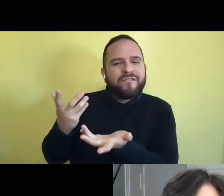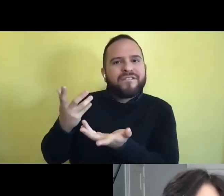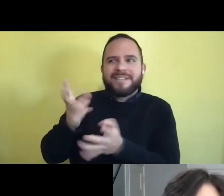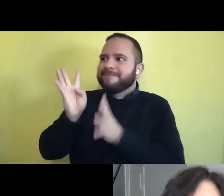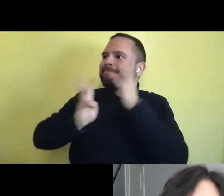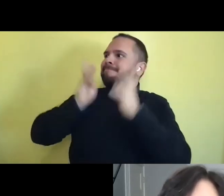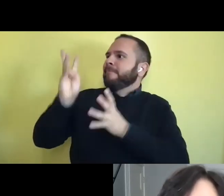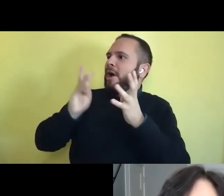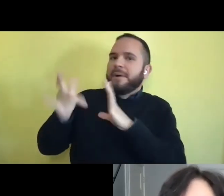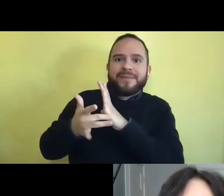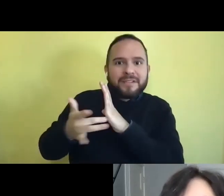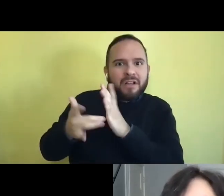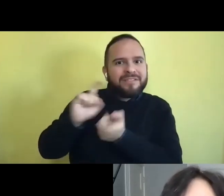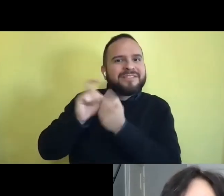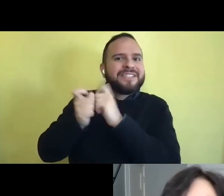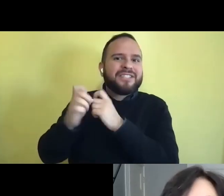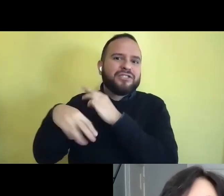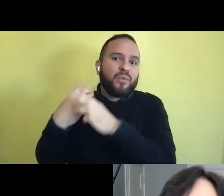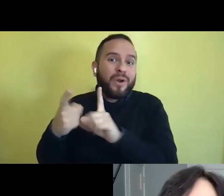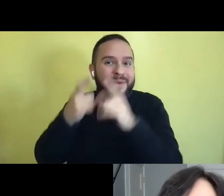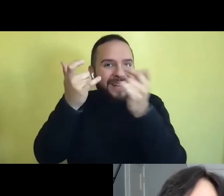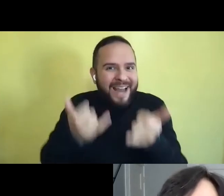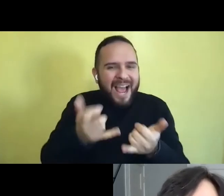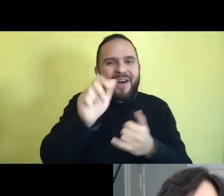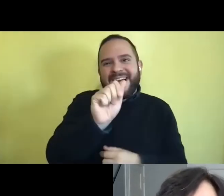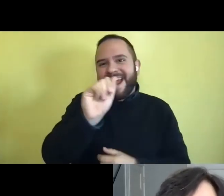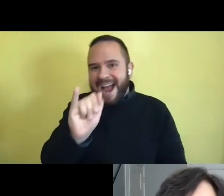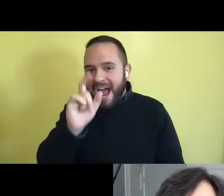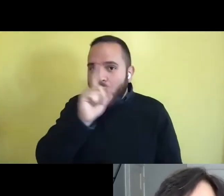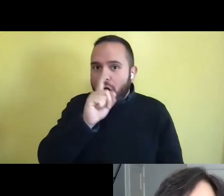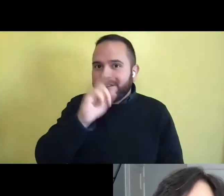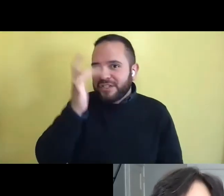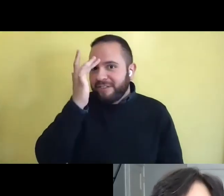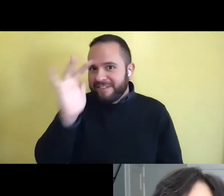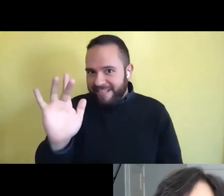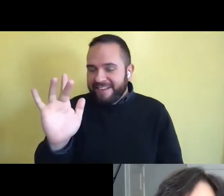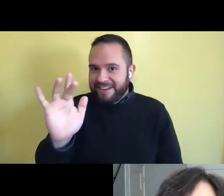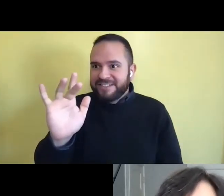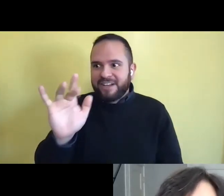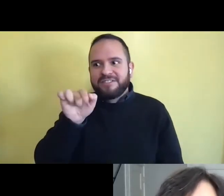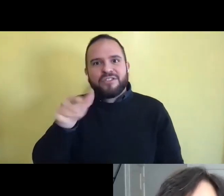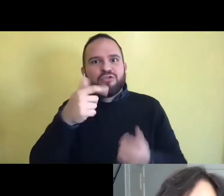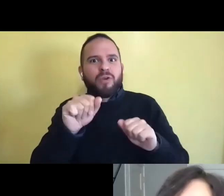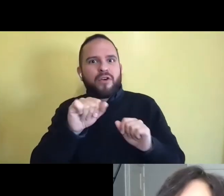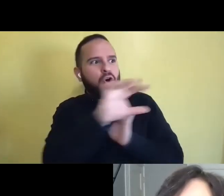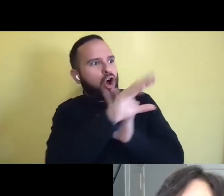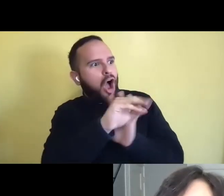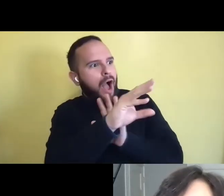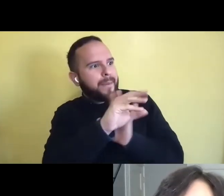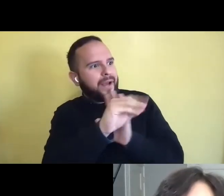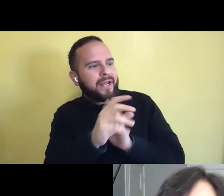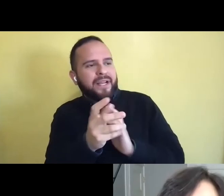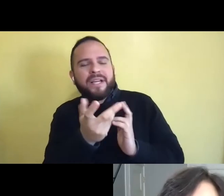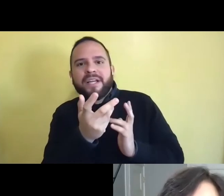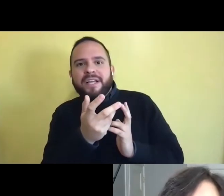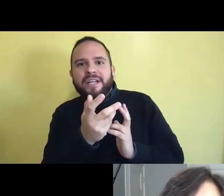technology that changed the world. But AI, by the name of artificial intelligence, trying to mimic human, this is one technology